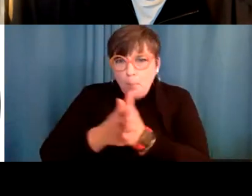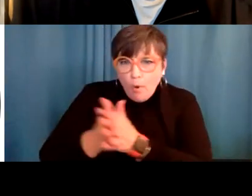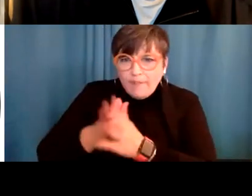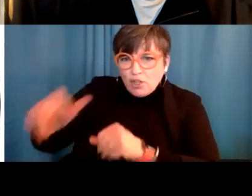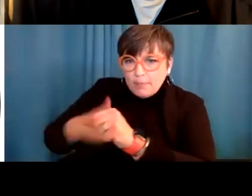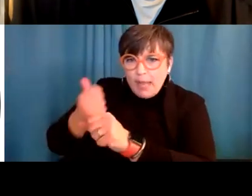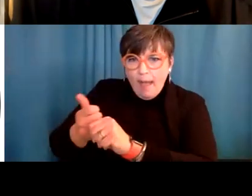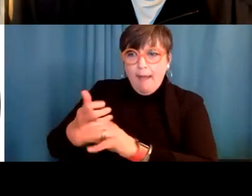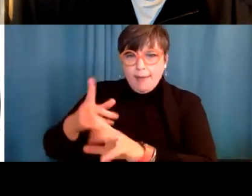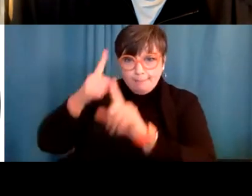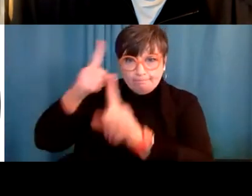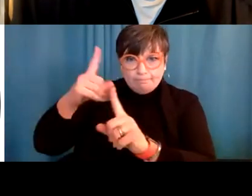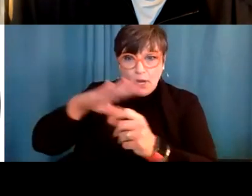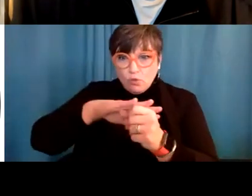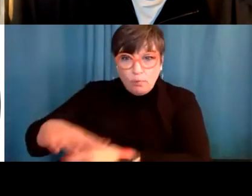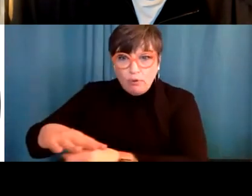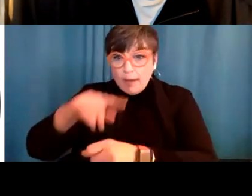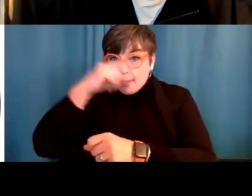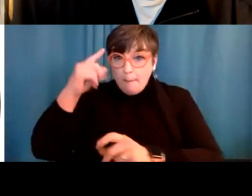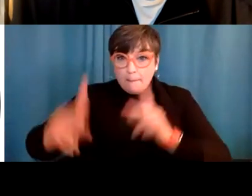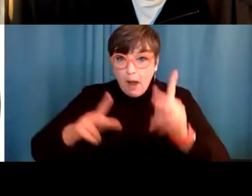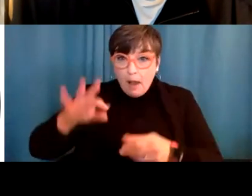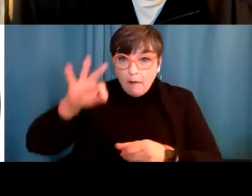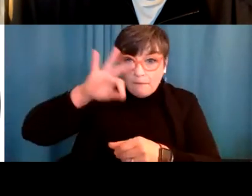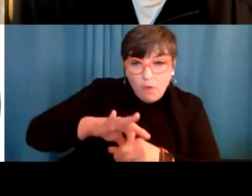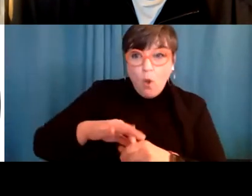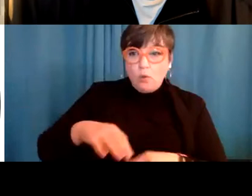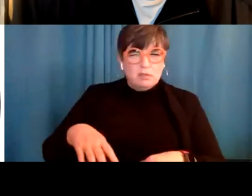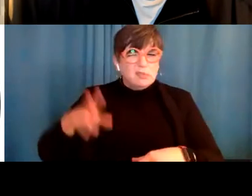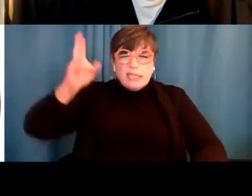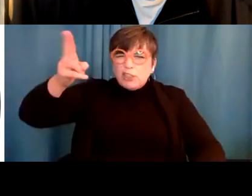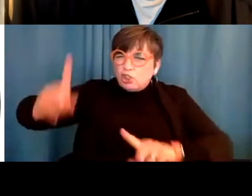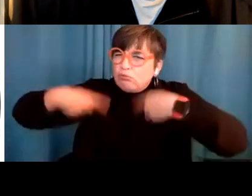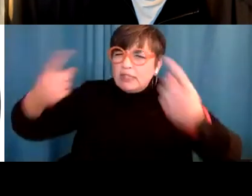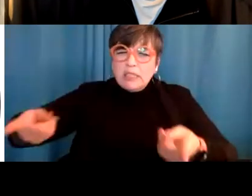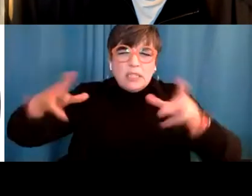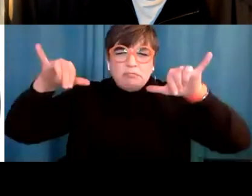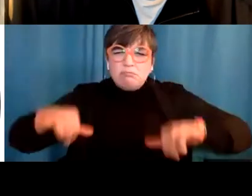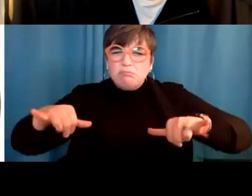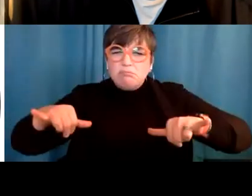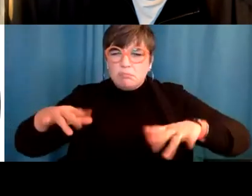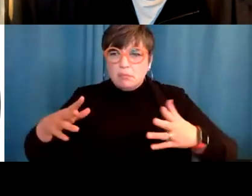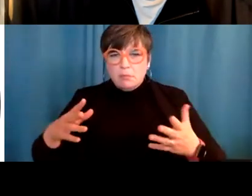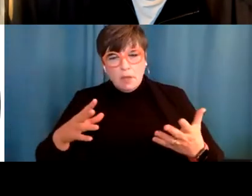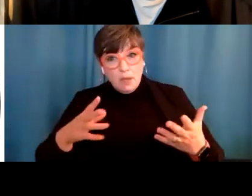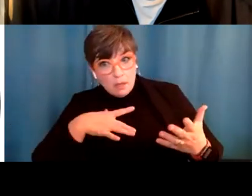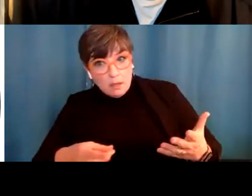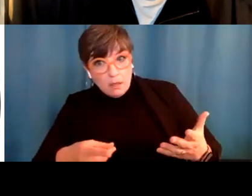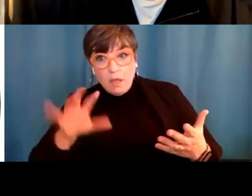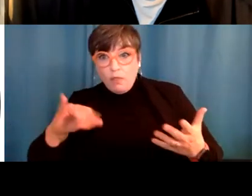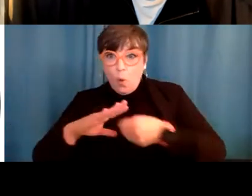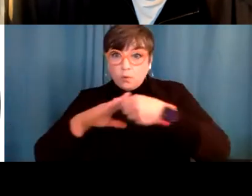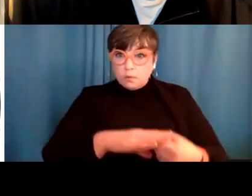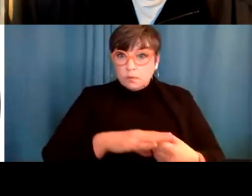long history and a long tradition of that in this country. And what's peculiar about that is, you know, these votes are being suppressed in part